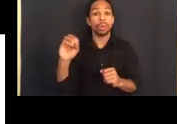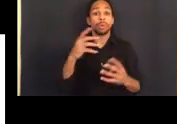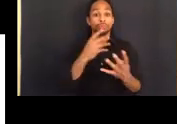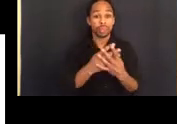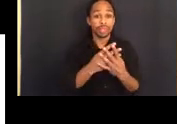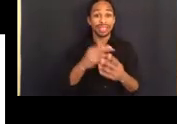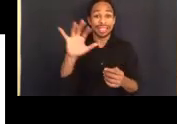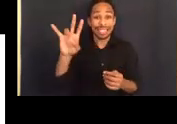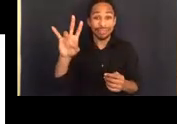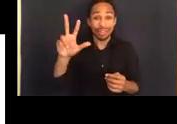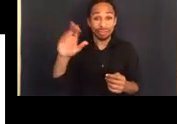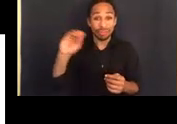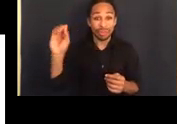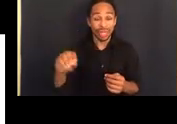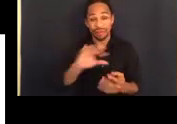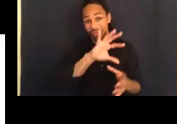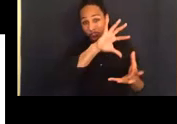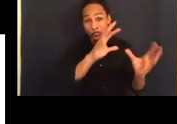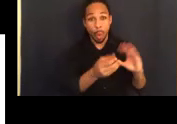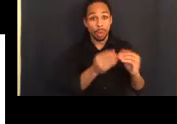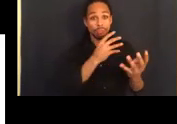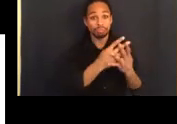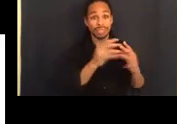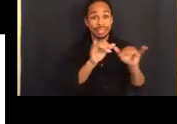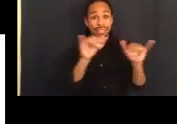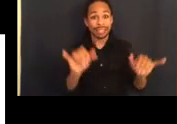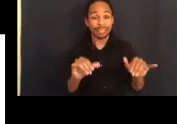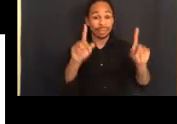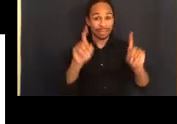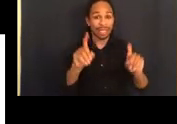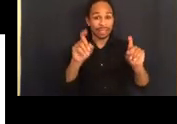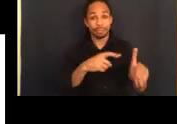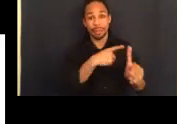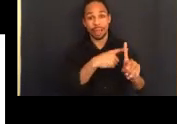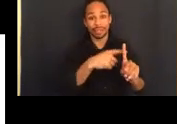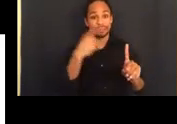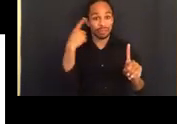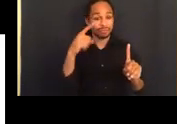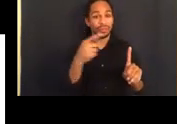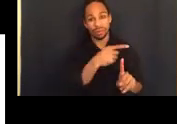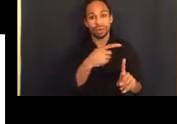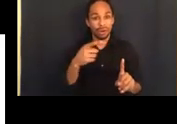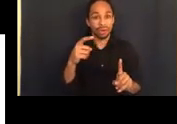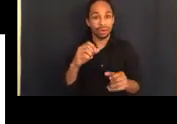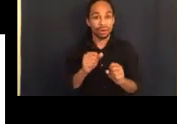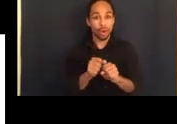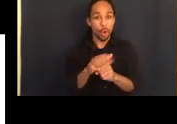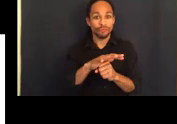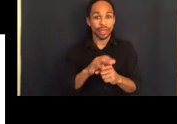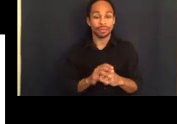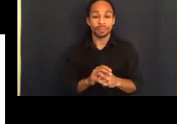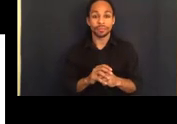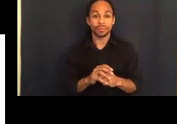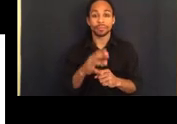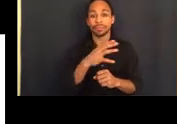tested positive. Really, someone told me when I was at Rikers a couple weeks ago, this is the fish